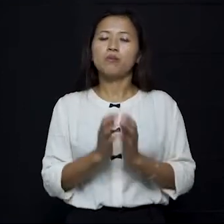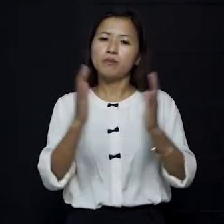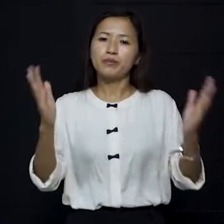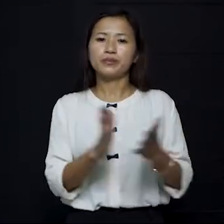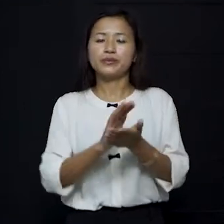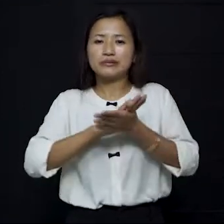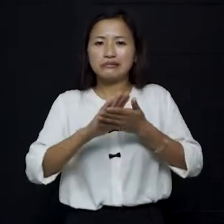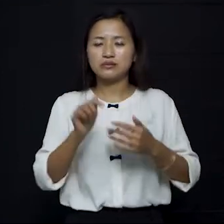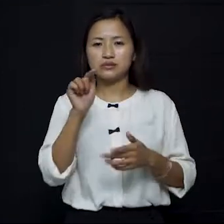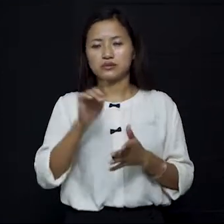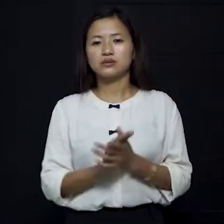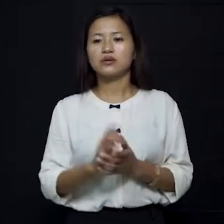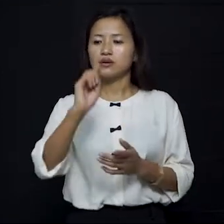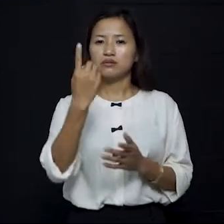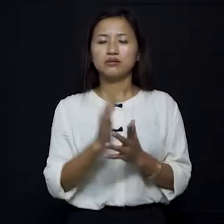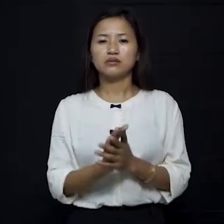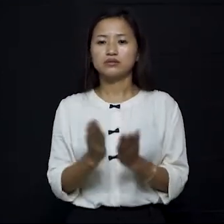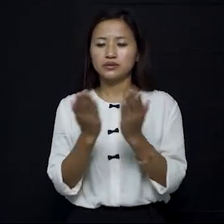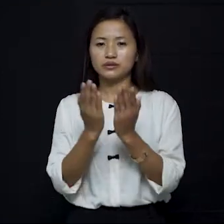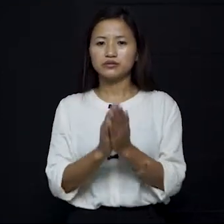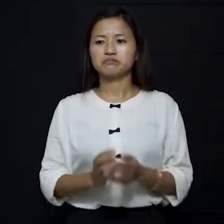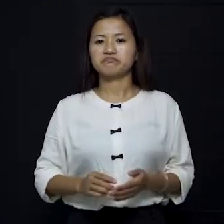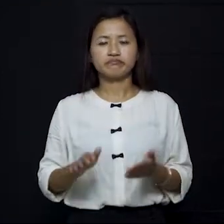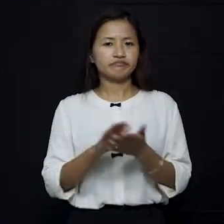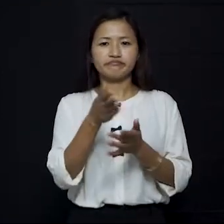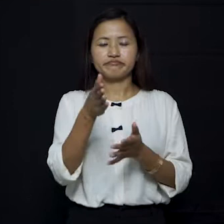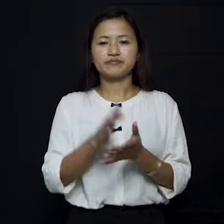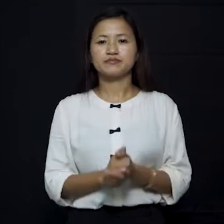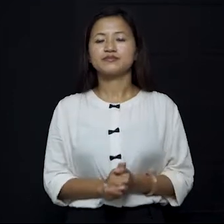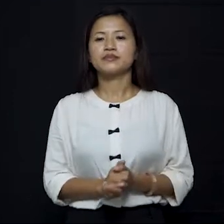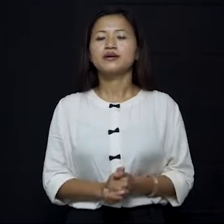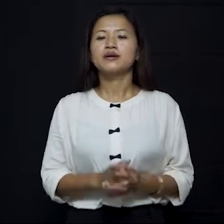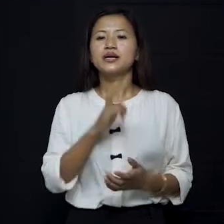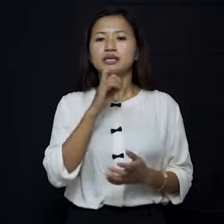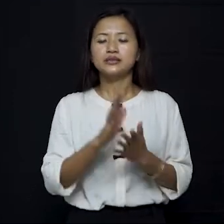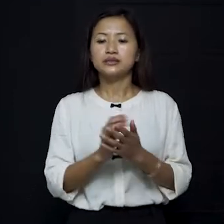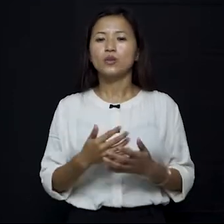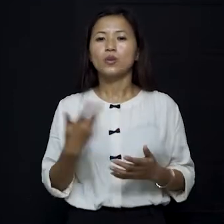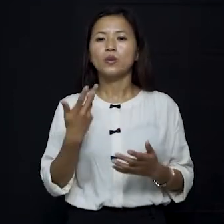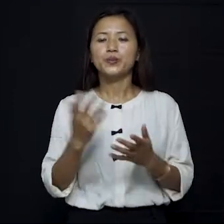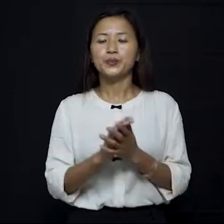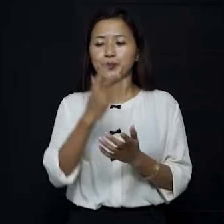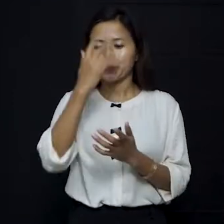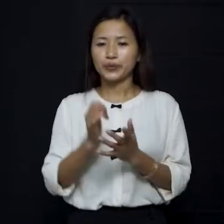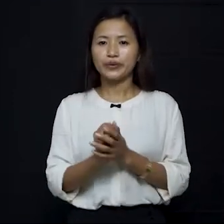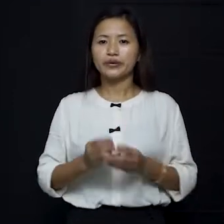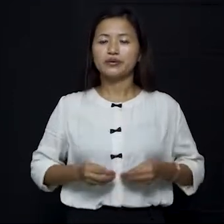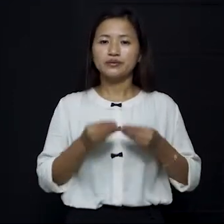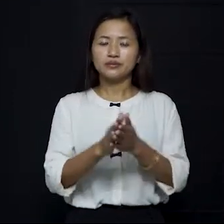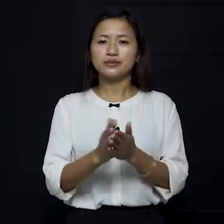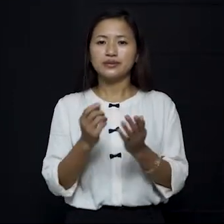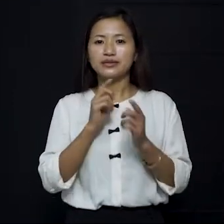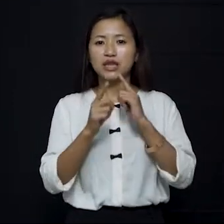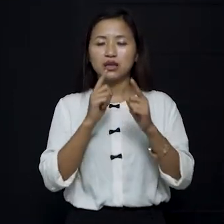By you alone reading the textbook will not be enough, and that is the reason why I am going to explain the book in very simple